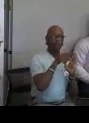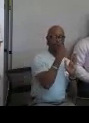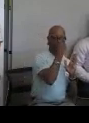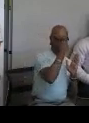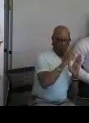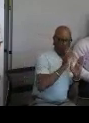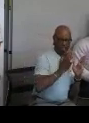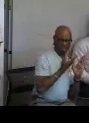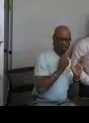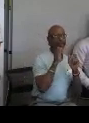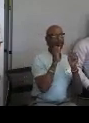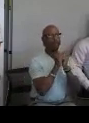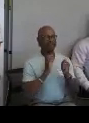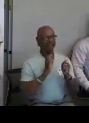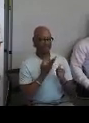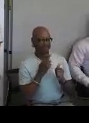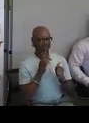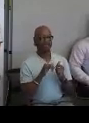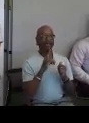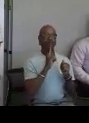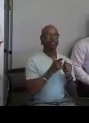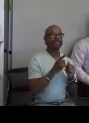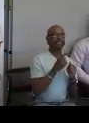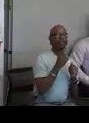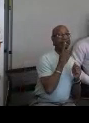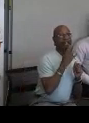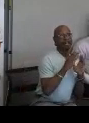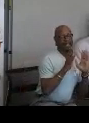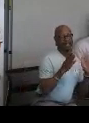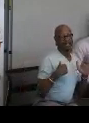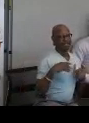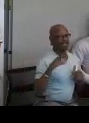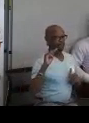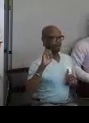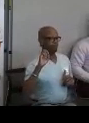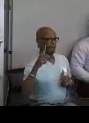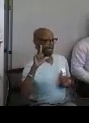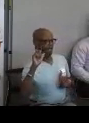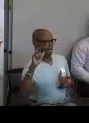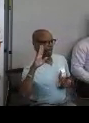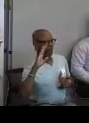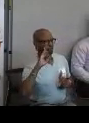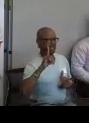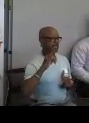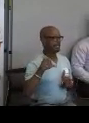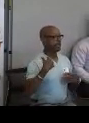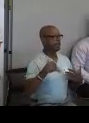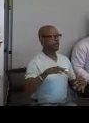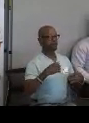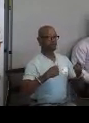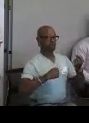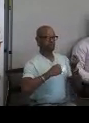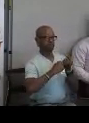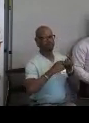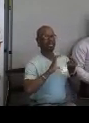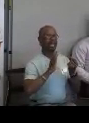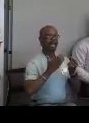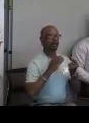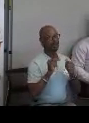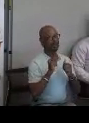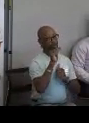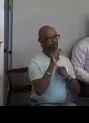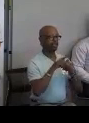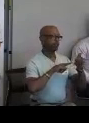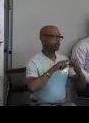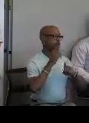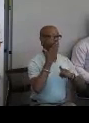is an ethos that LightHouse and the Mad Lab really exemplify. This is our North Star. Thank you